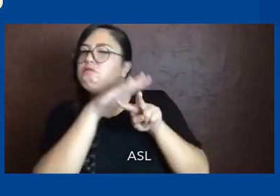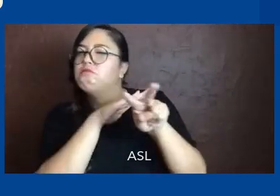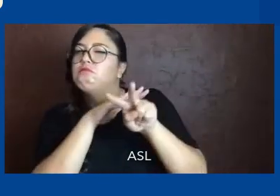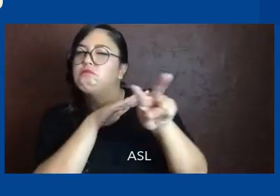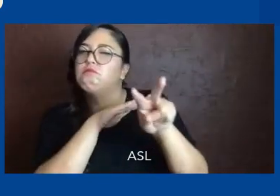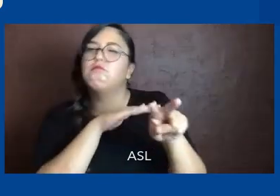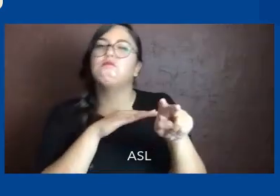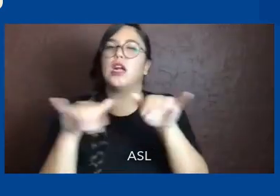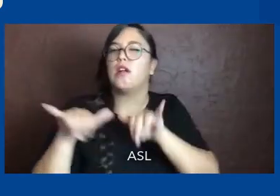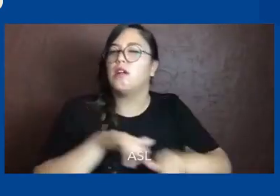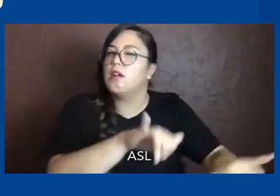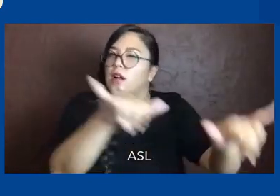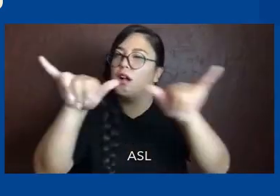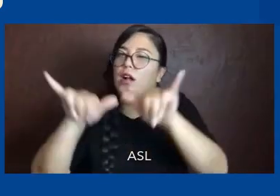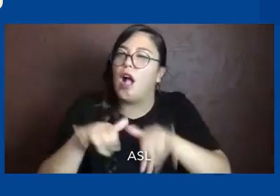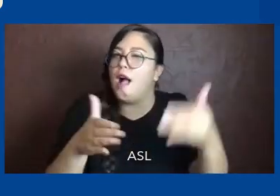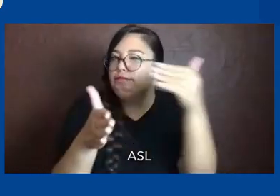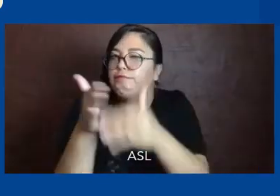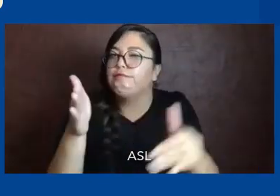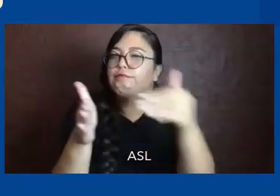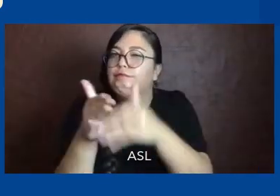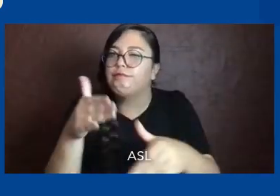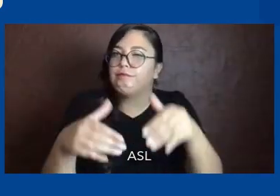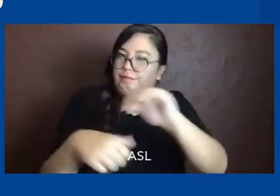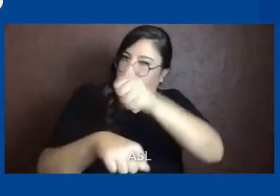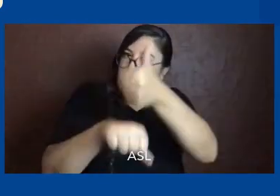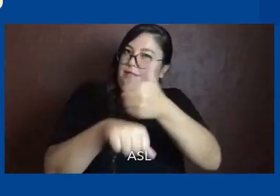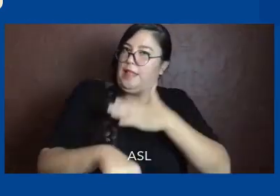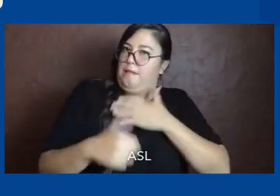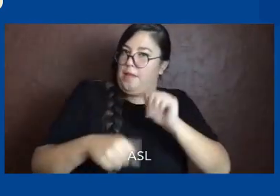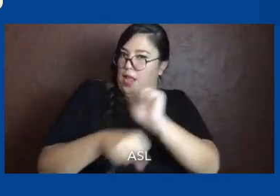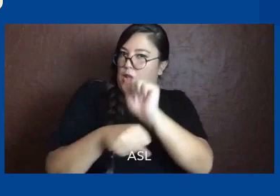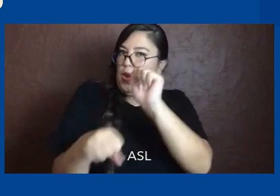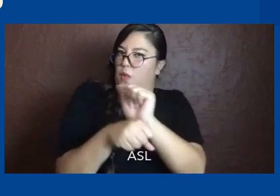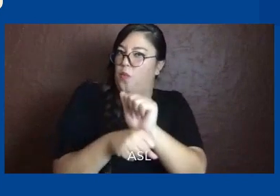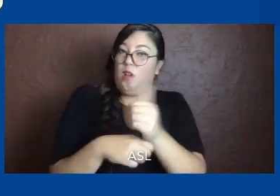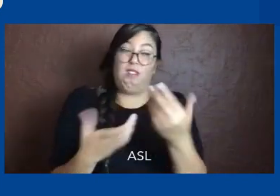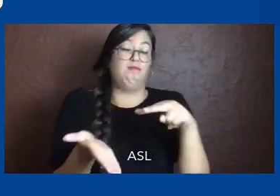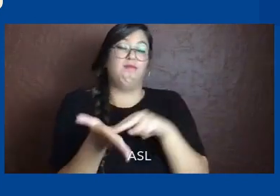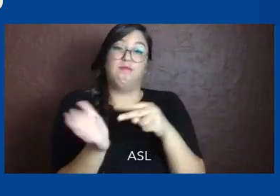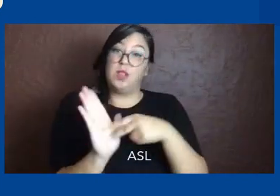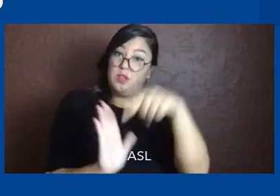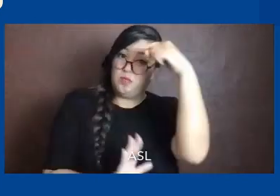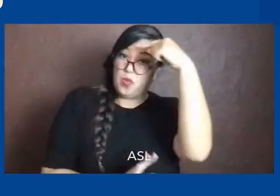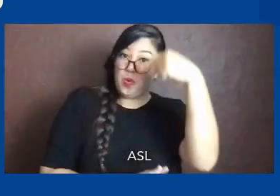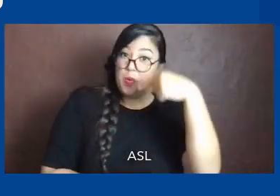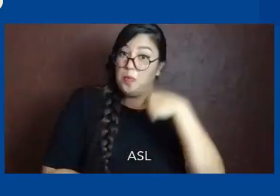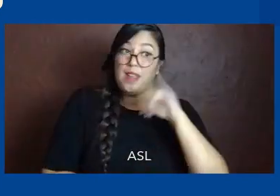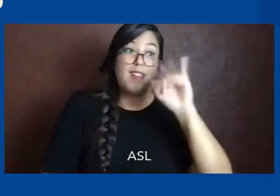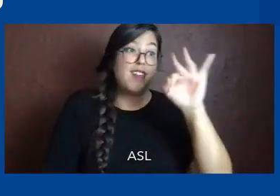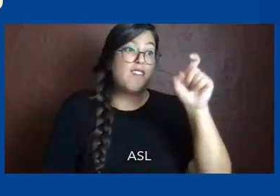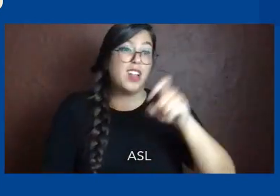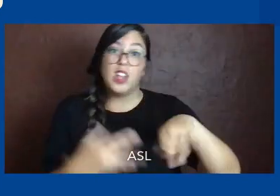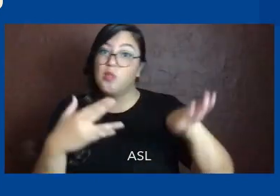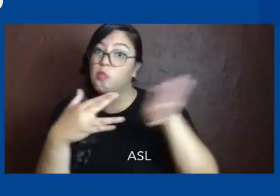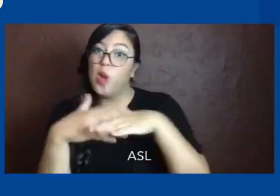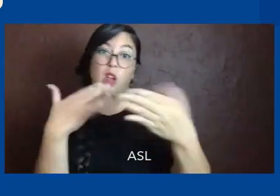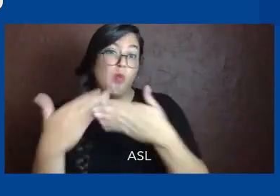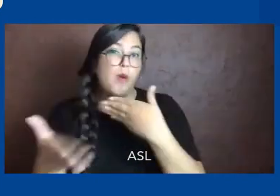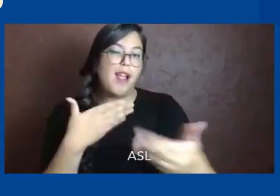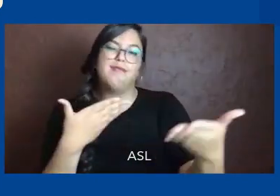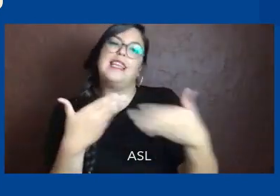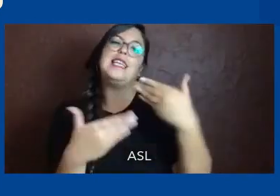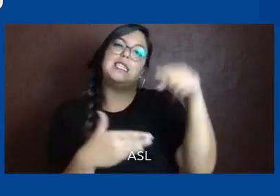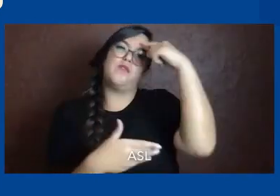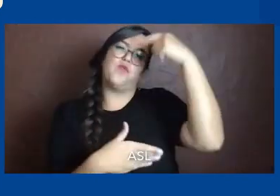stability in my work life. And it was easy for me to ask for it because I had experienced it for about 5 or 6 years working